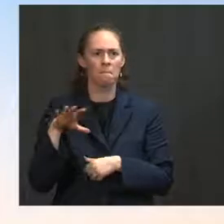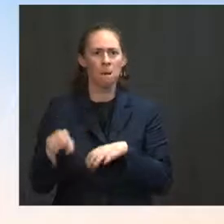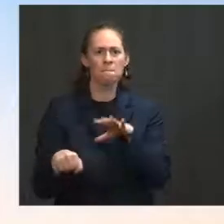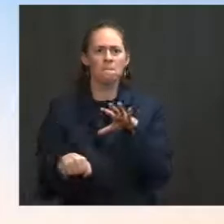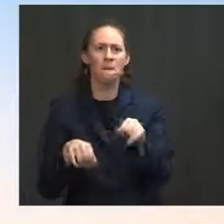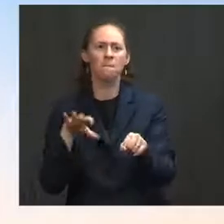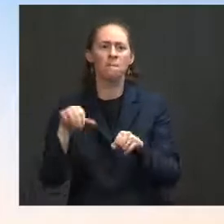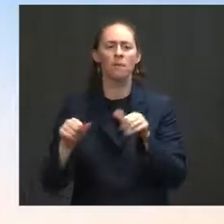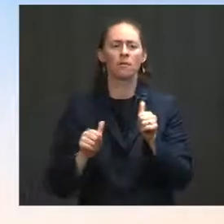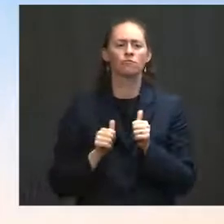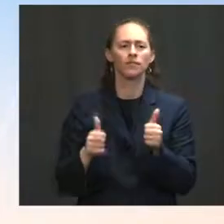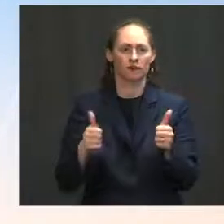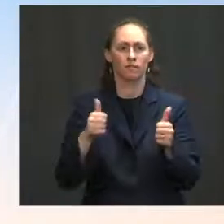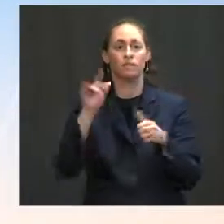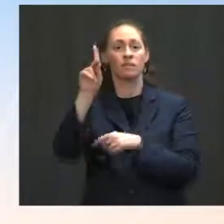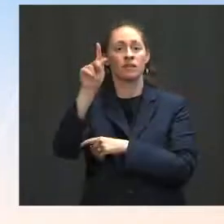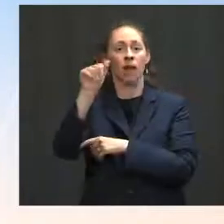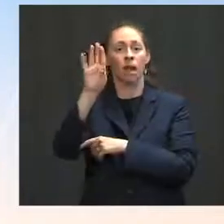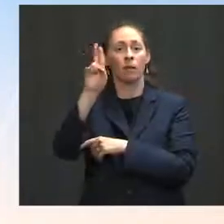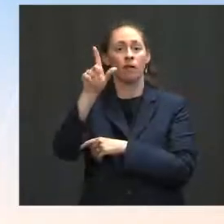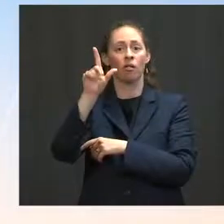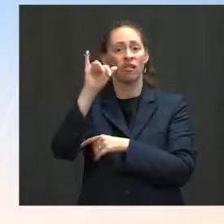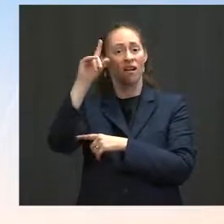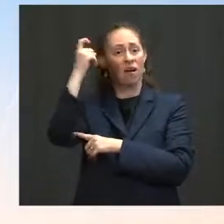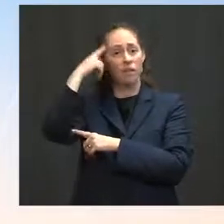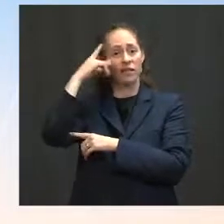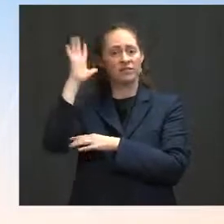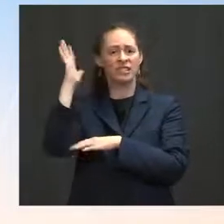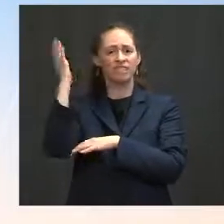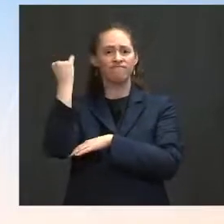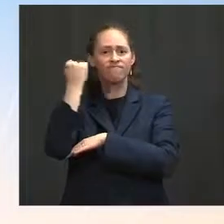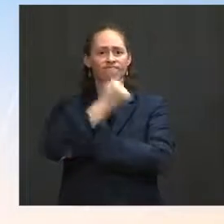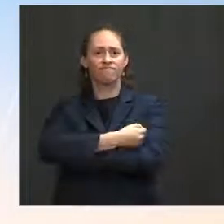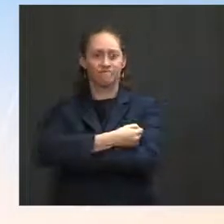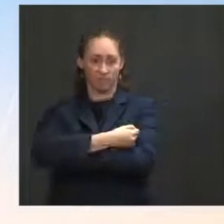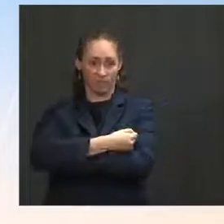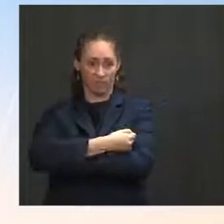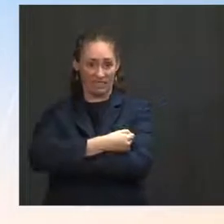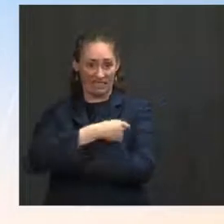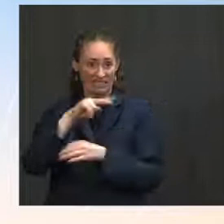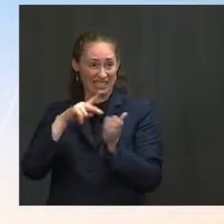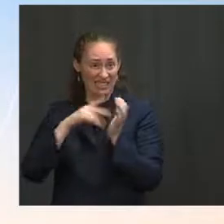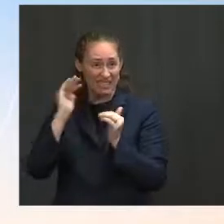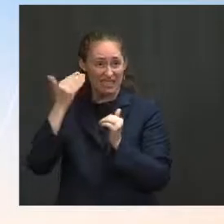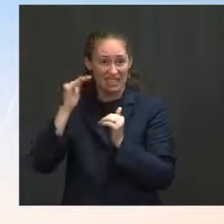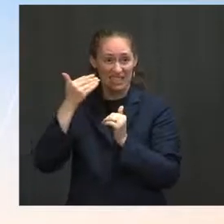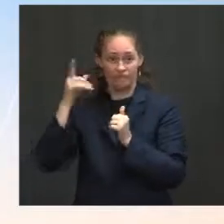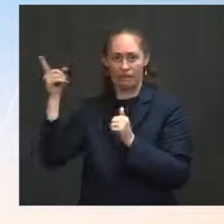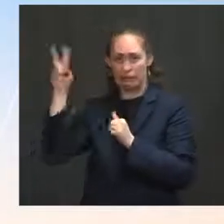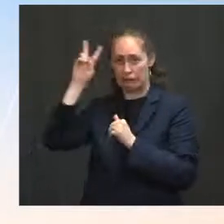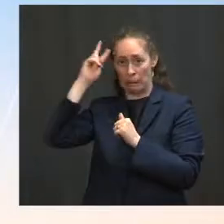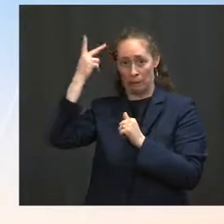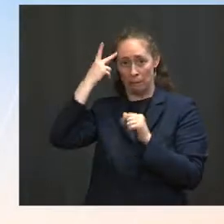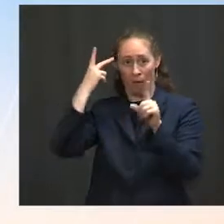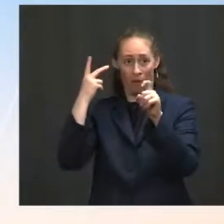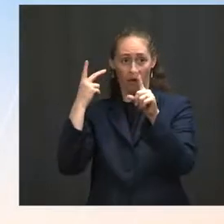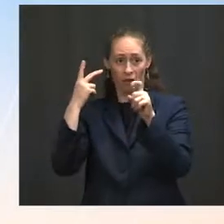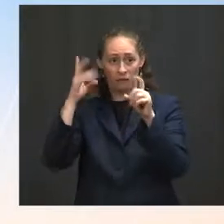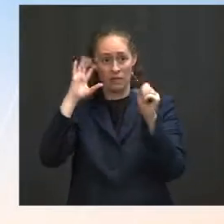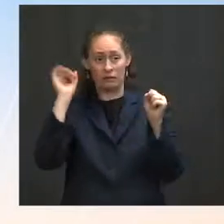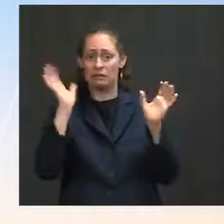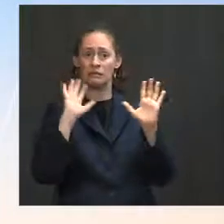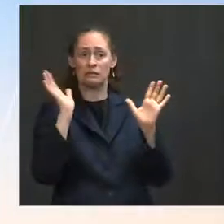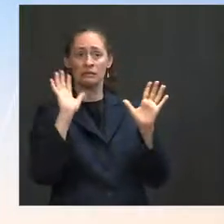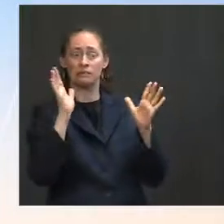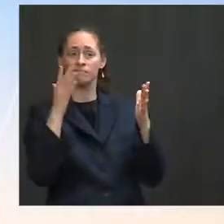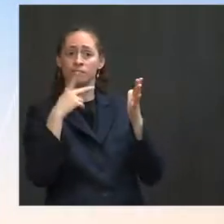collapse, at what point would the president reconsider his strike policy to include airstrikes on the Taliban rather than just ISIS and Al-Qaeda?